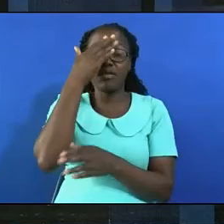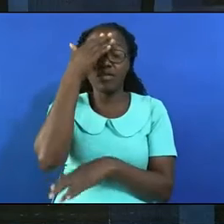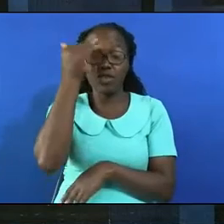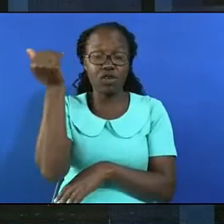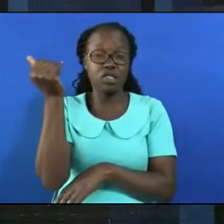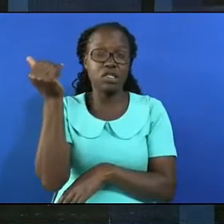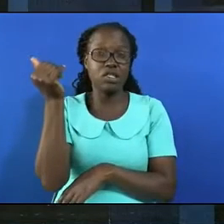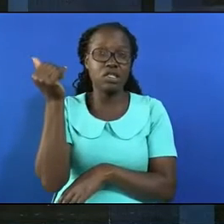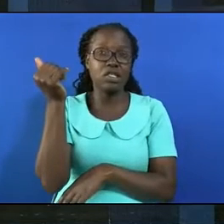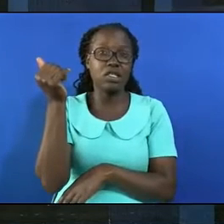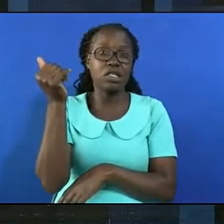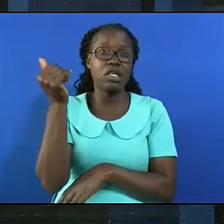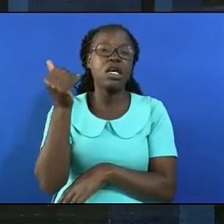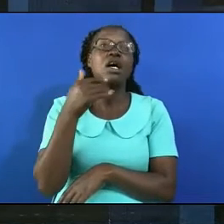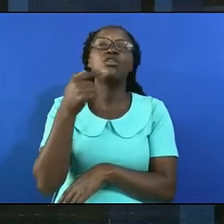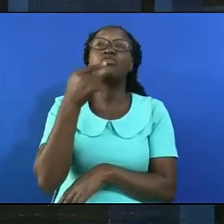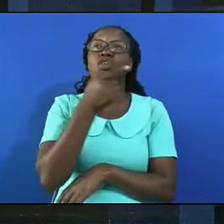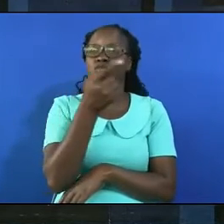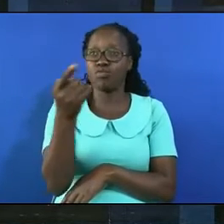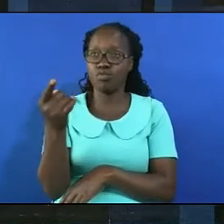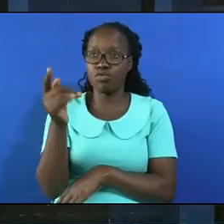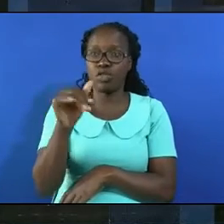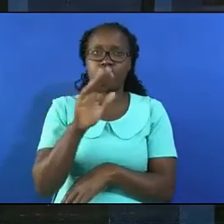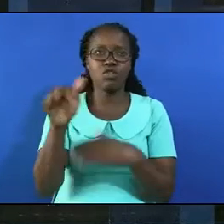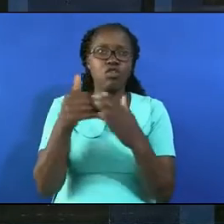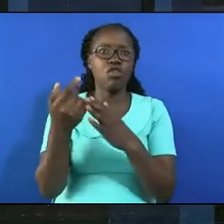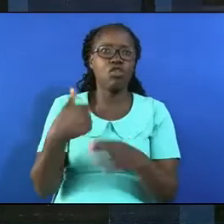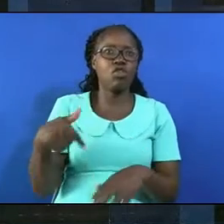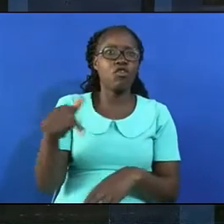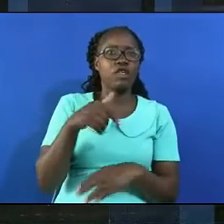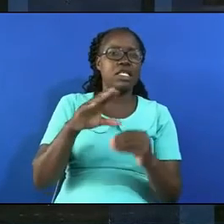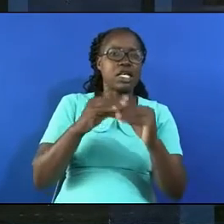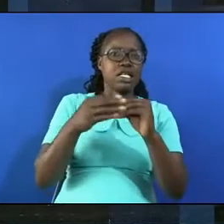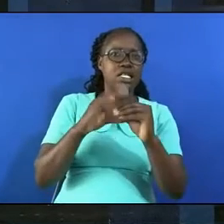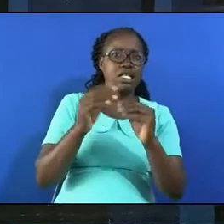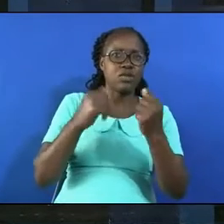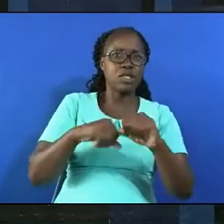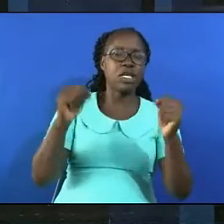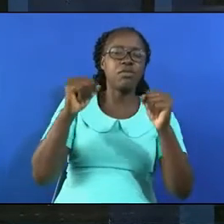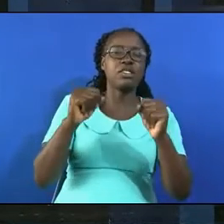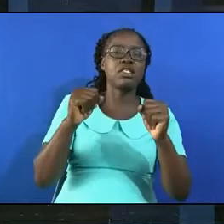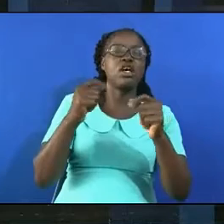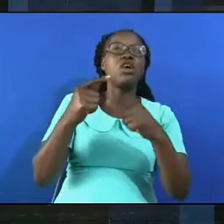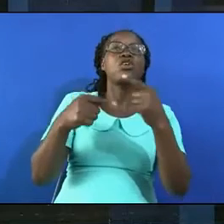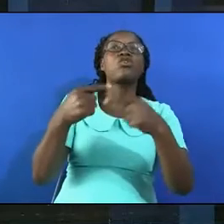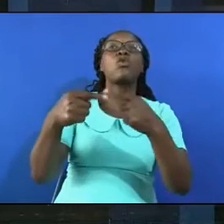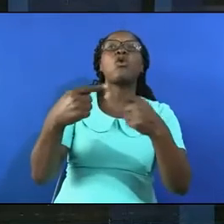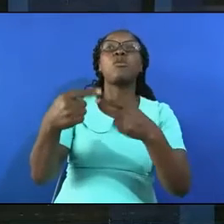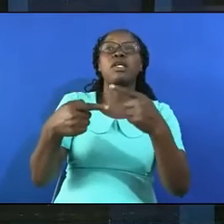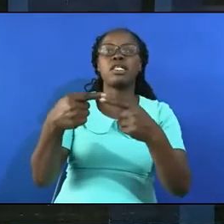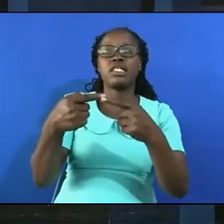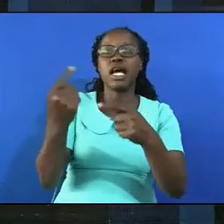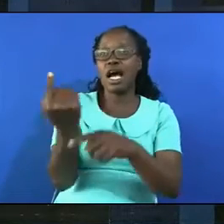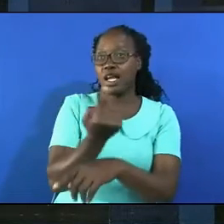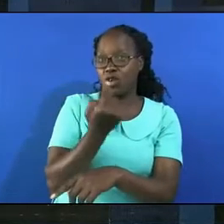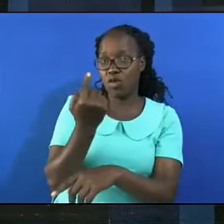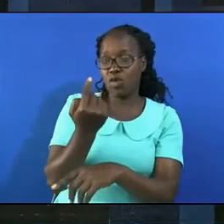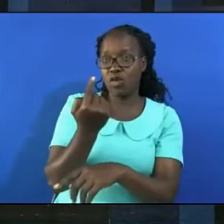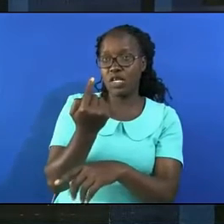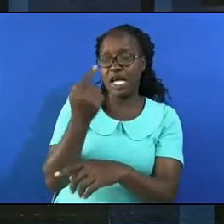forgot. I want to tell you that all of us are created with capacity to operate